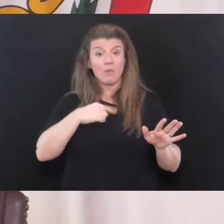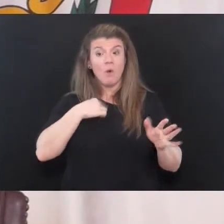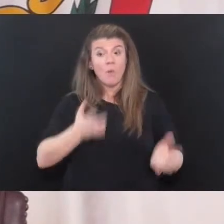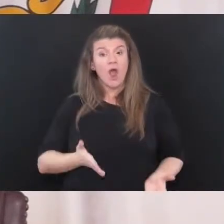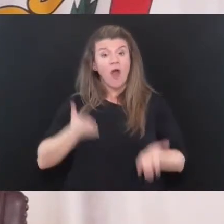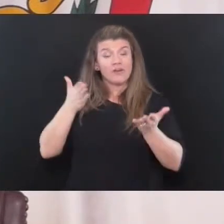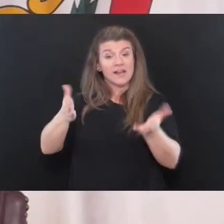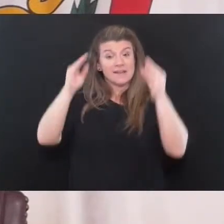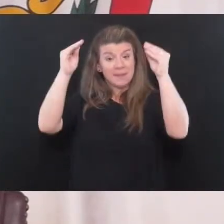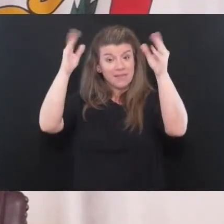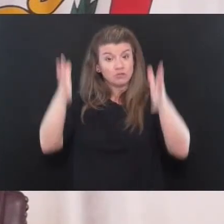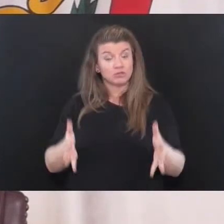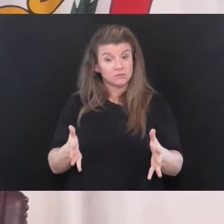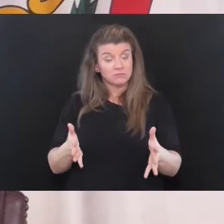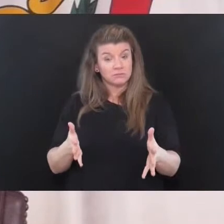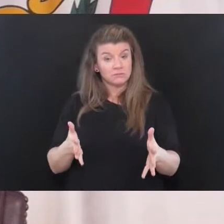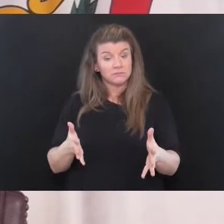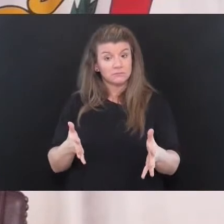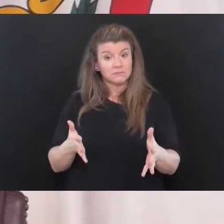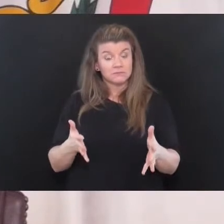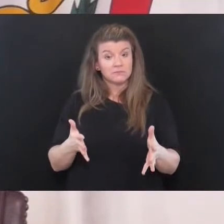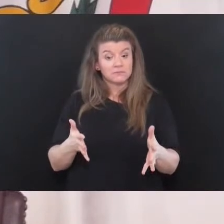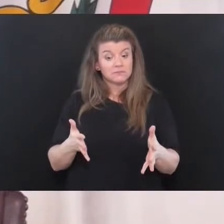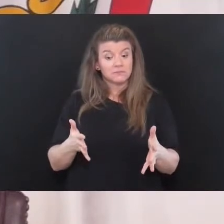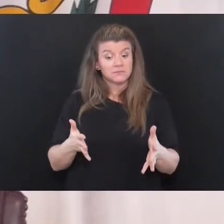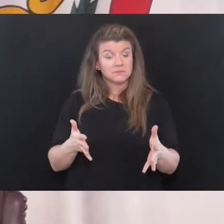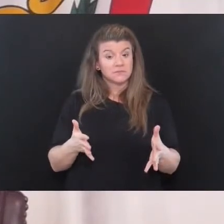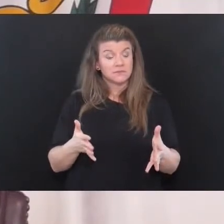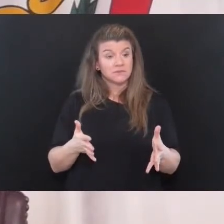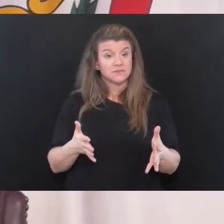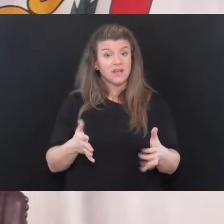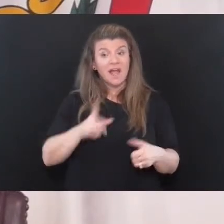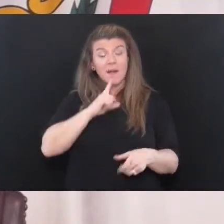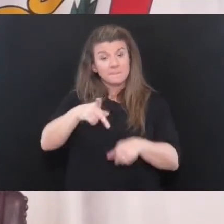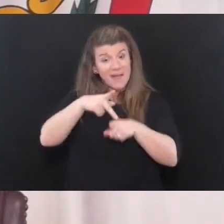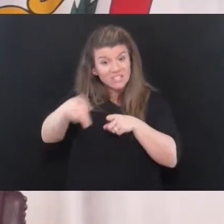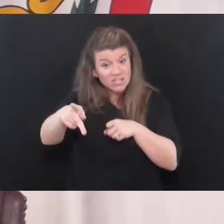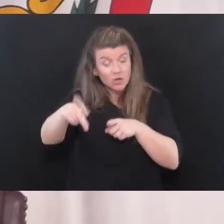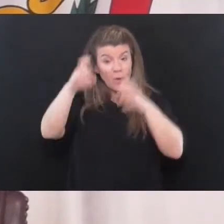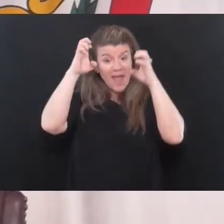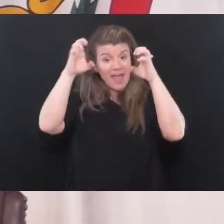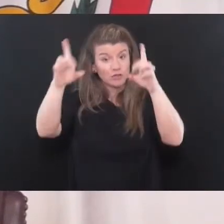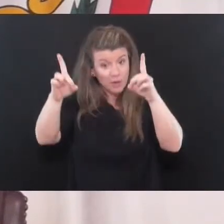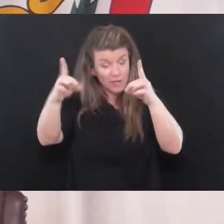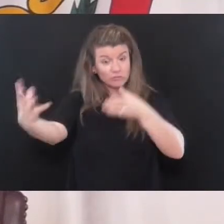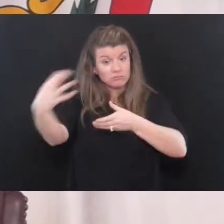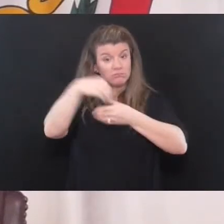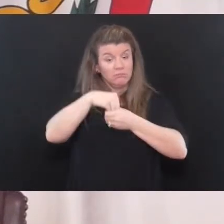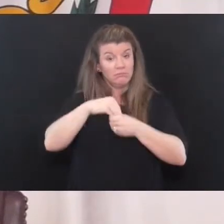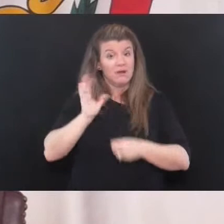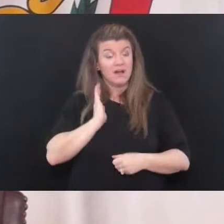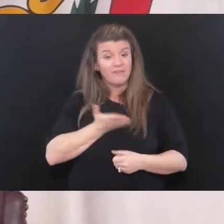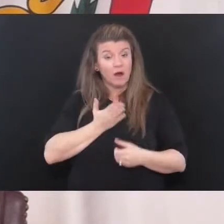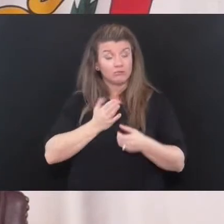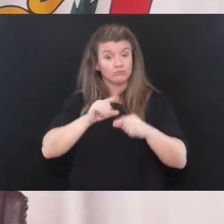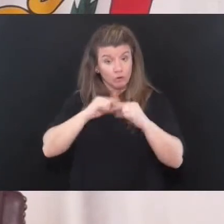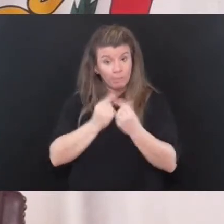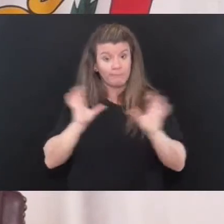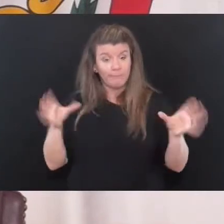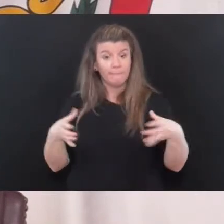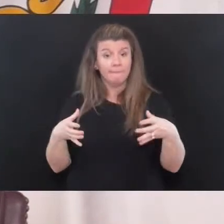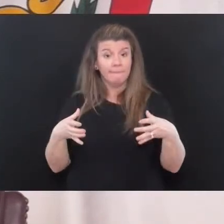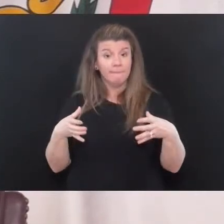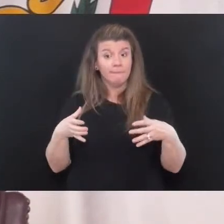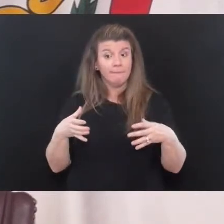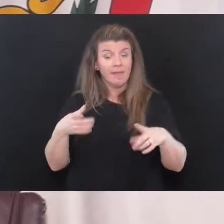to the teachers, a very professional, educated part of our society,